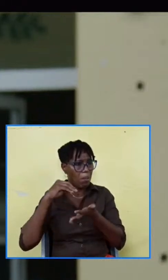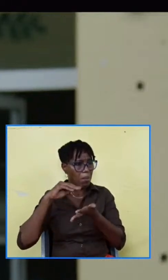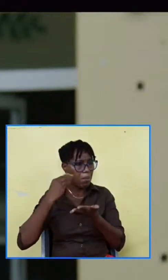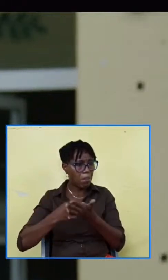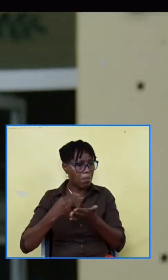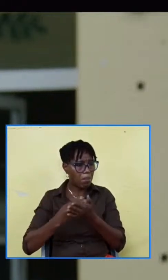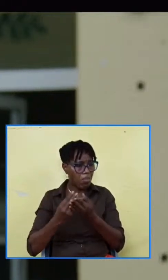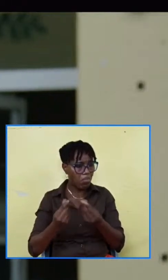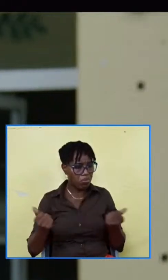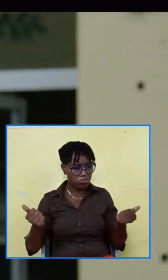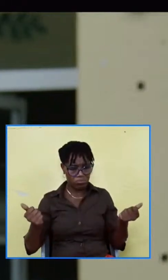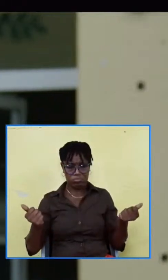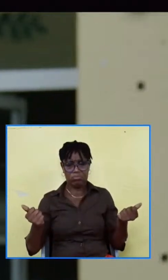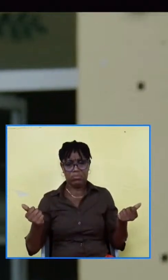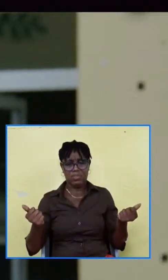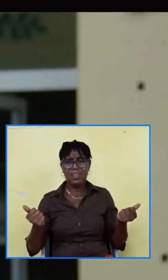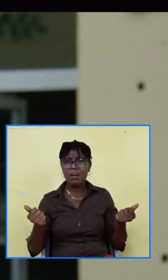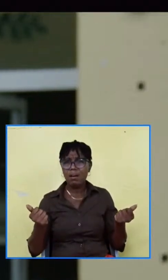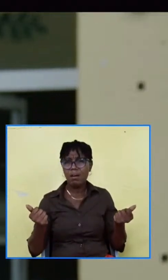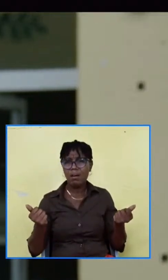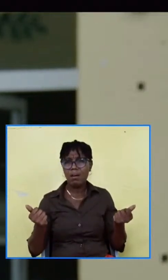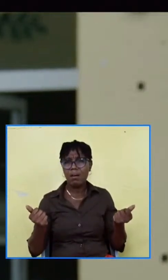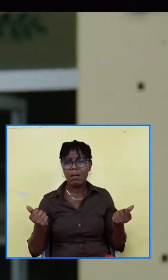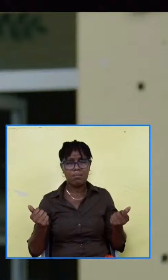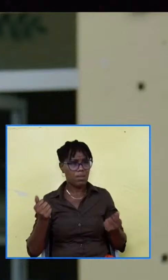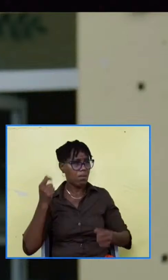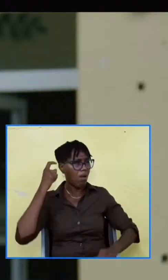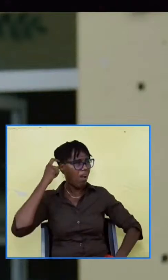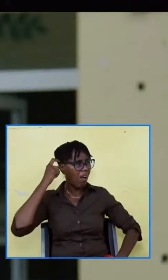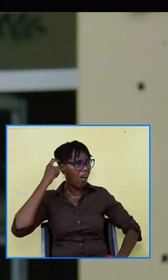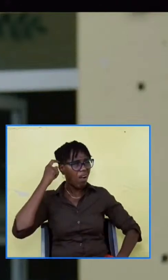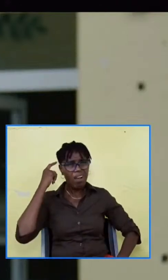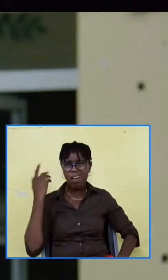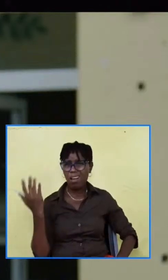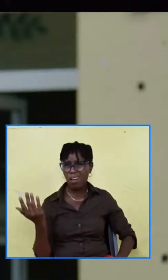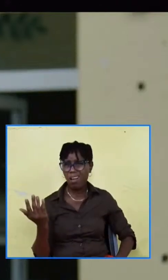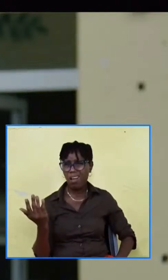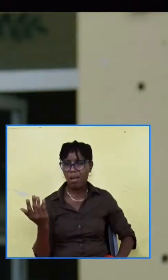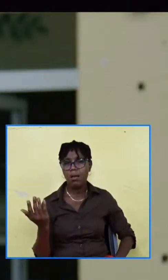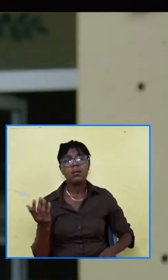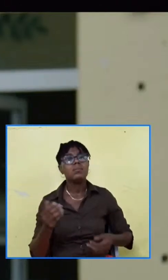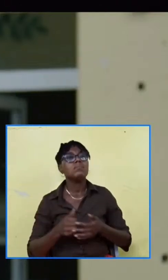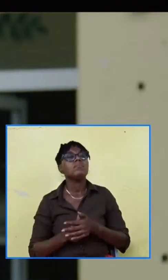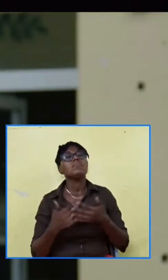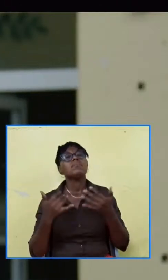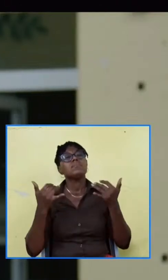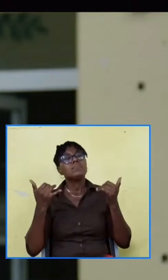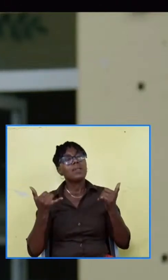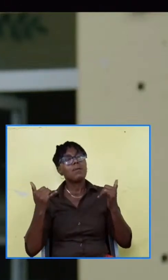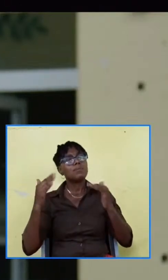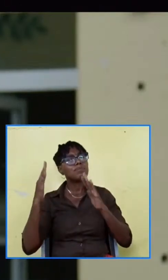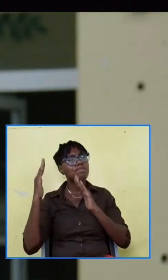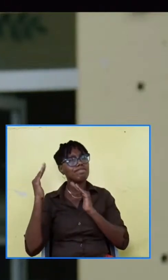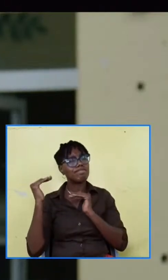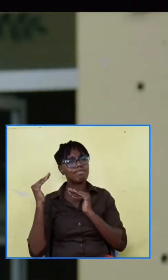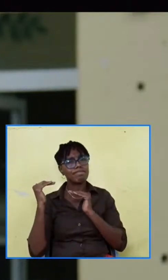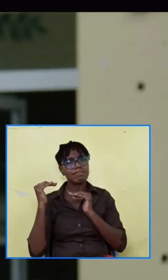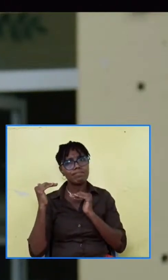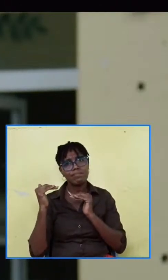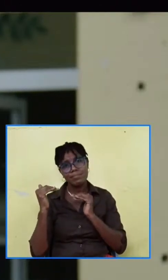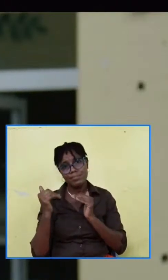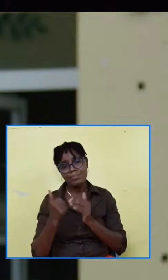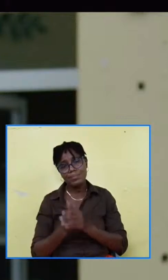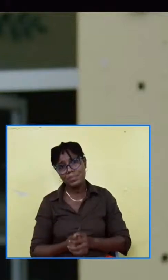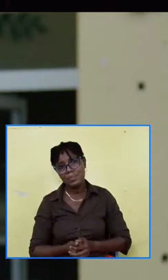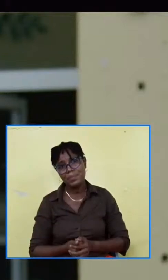you know, some things went off in my head. So I'm hoping that this